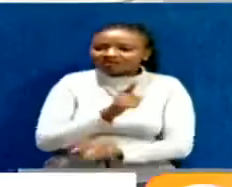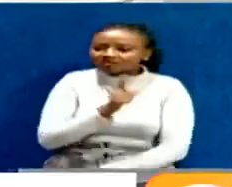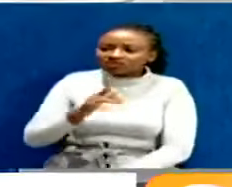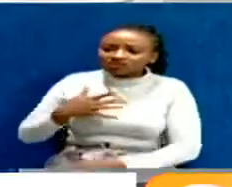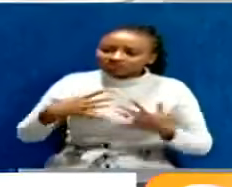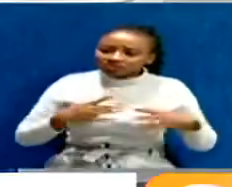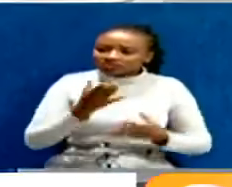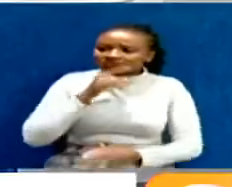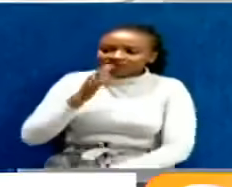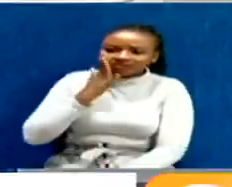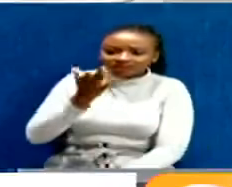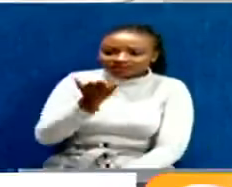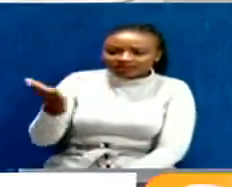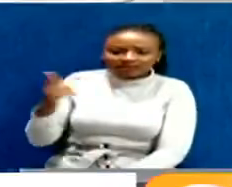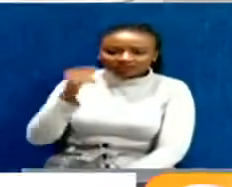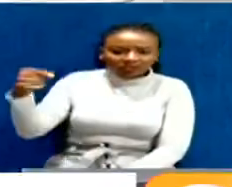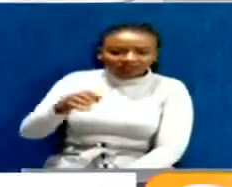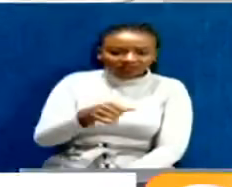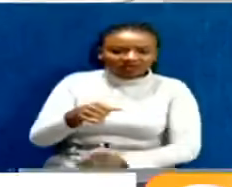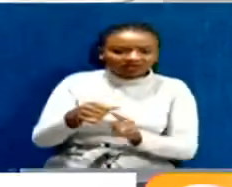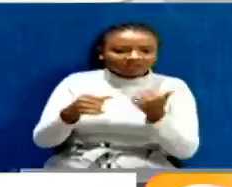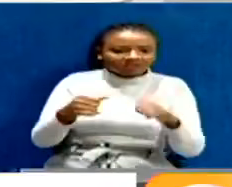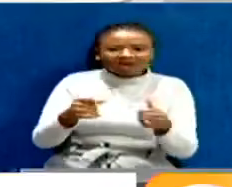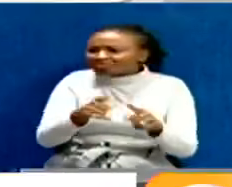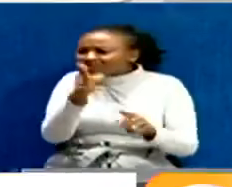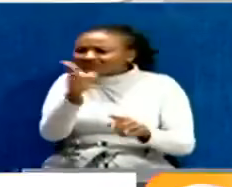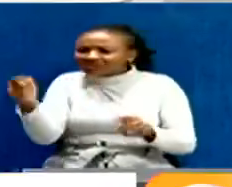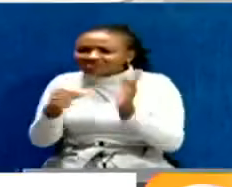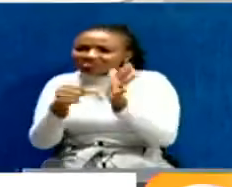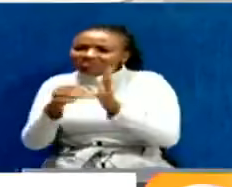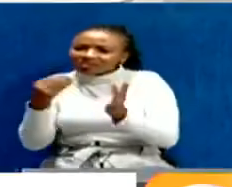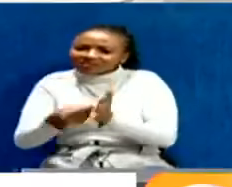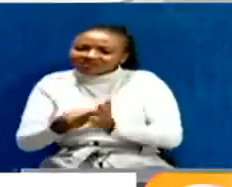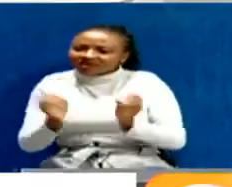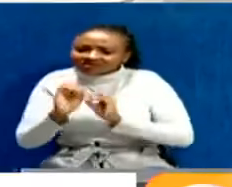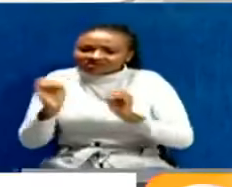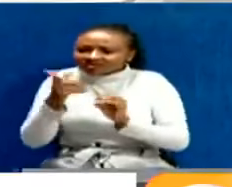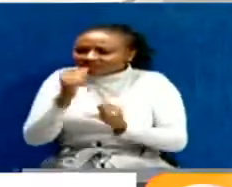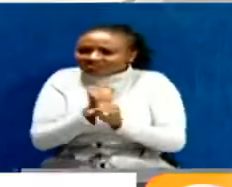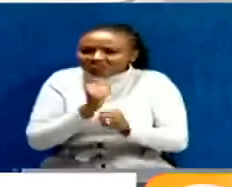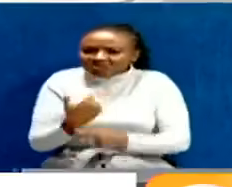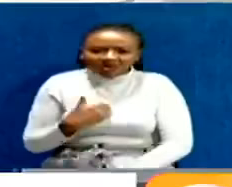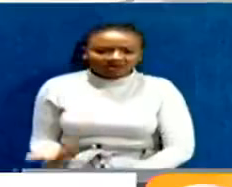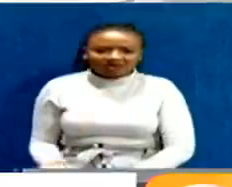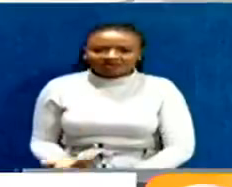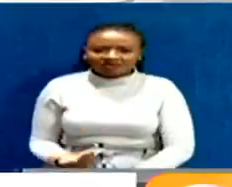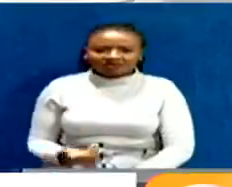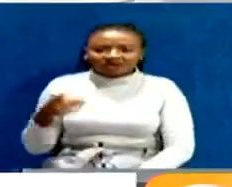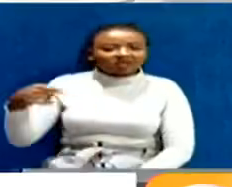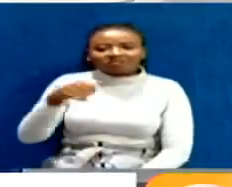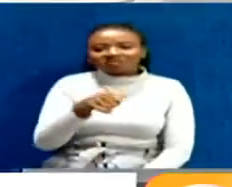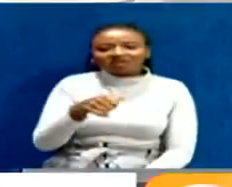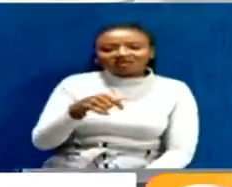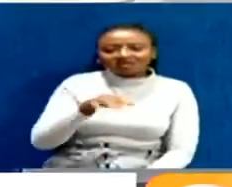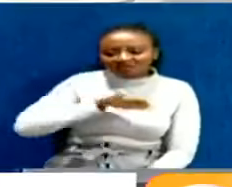paid school fees after it emerged that parents from well-off families were taking advantage and failing to clear the balances. As